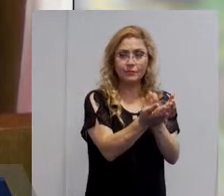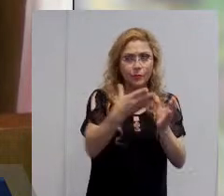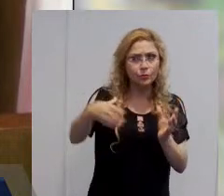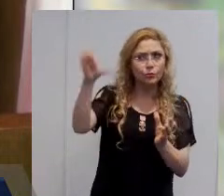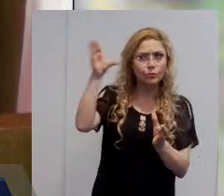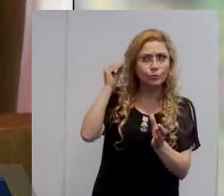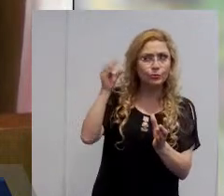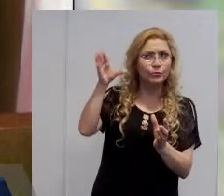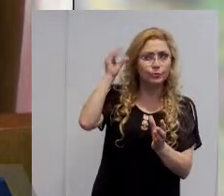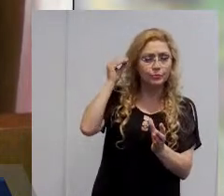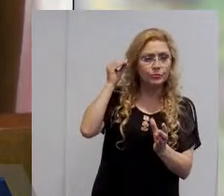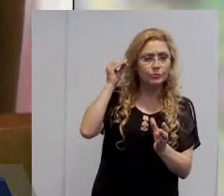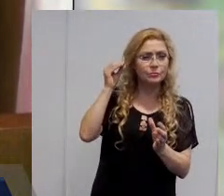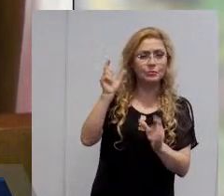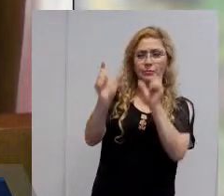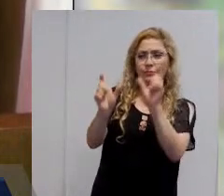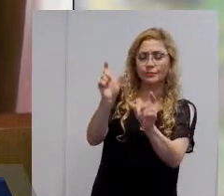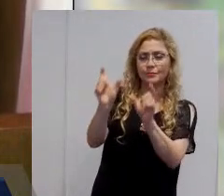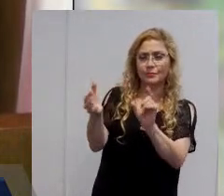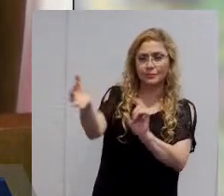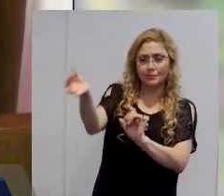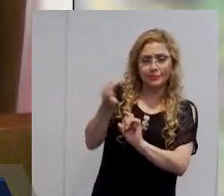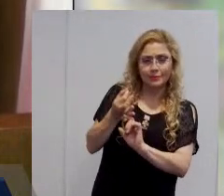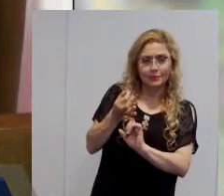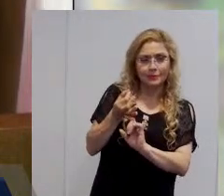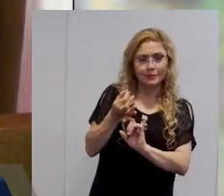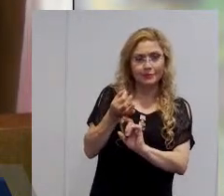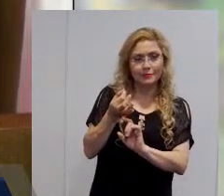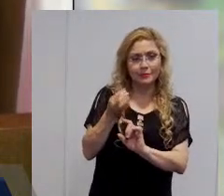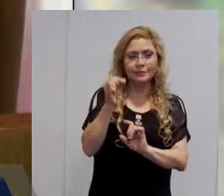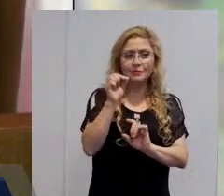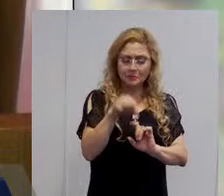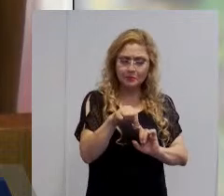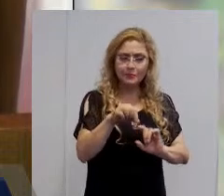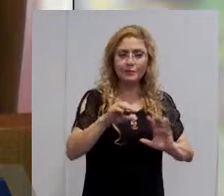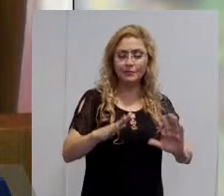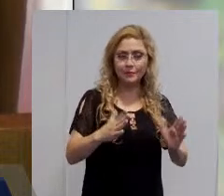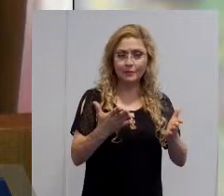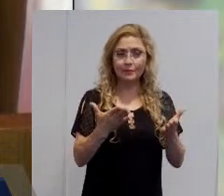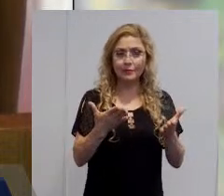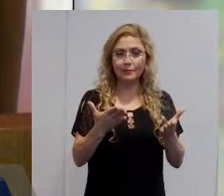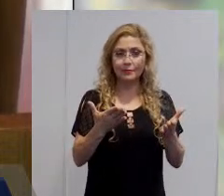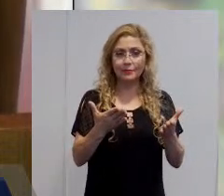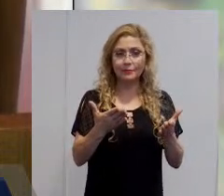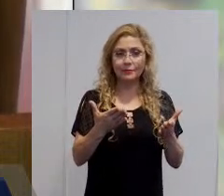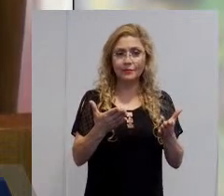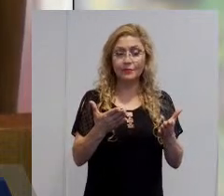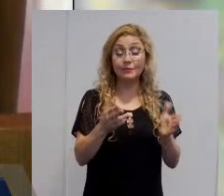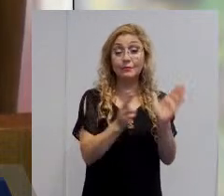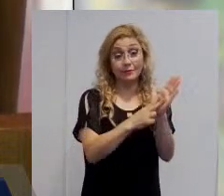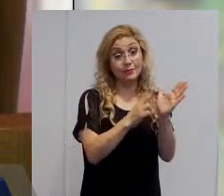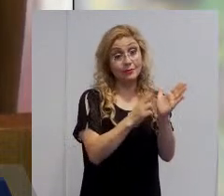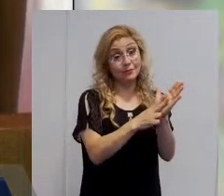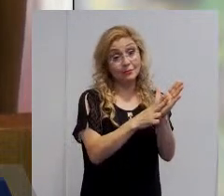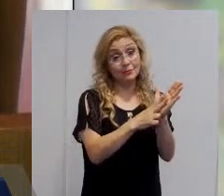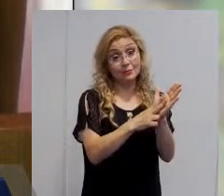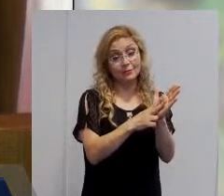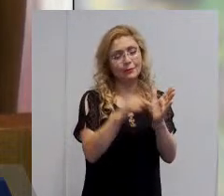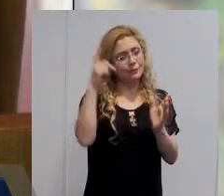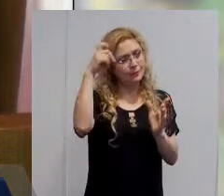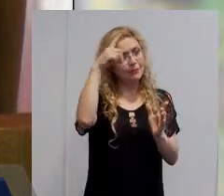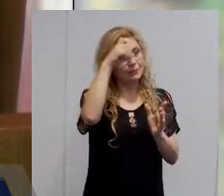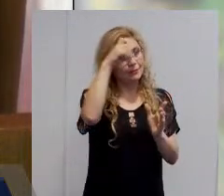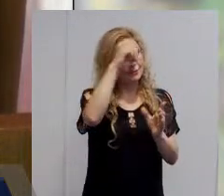world. We have heard the remarks from several others here